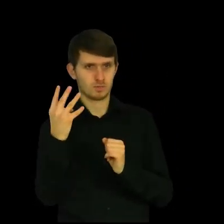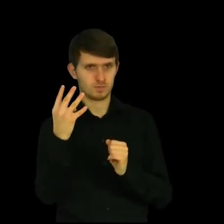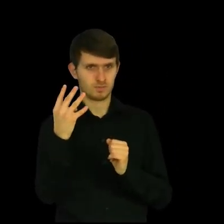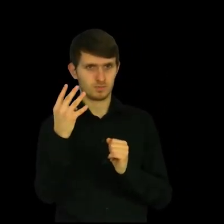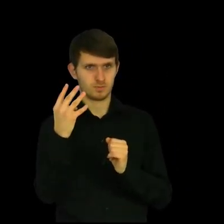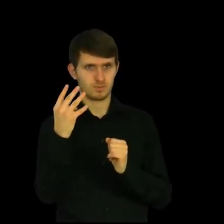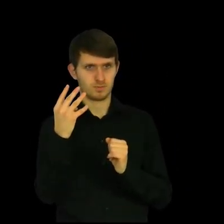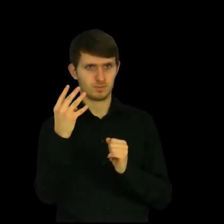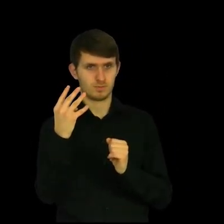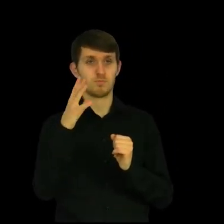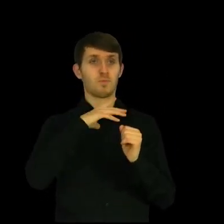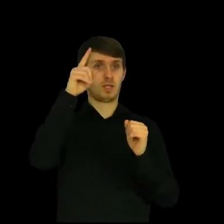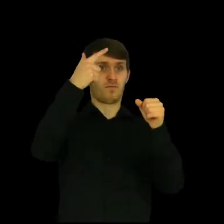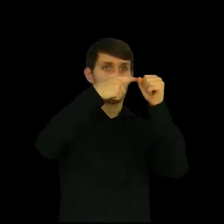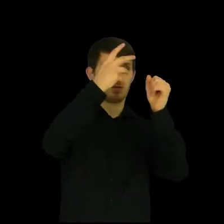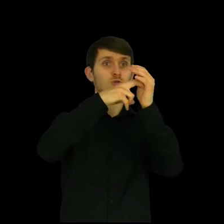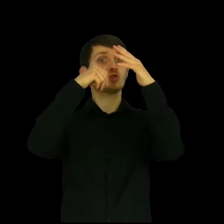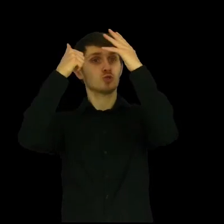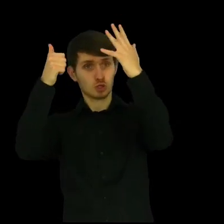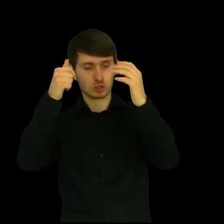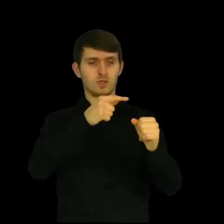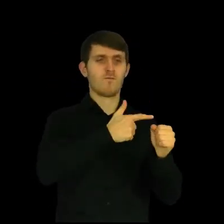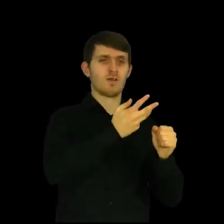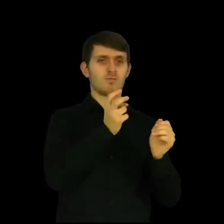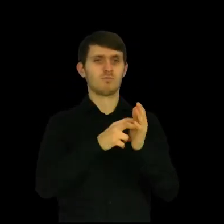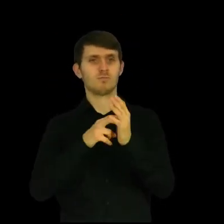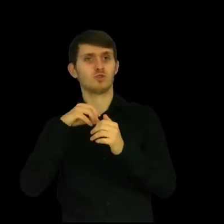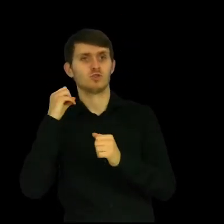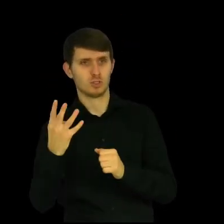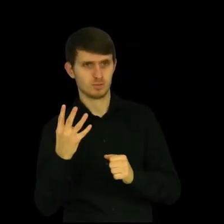what 24 divided by, let me use the same color,